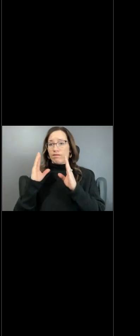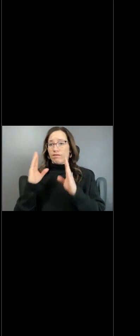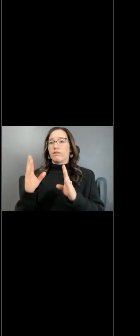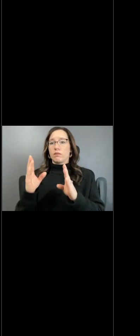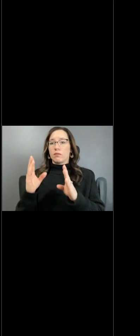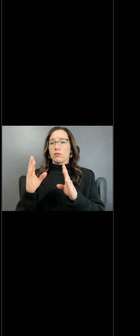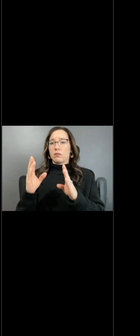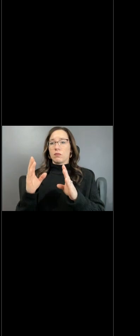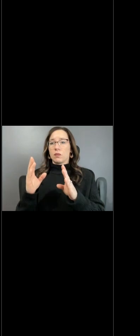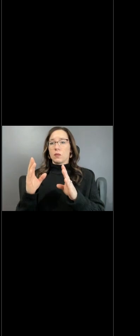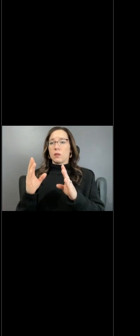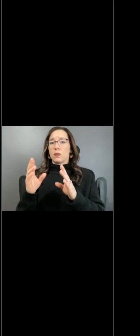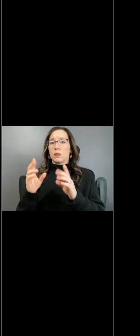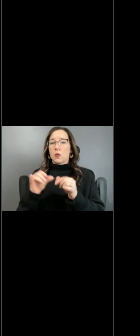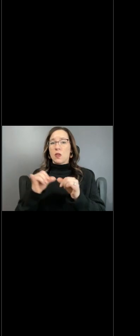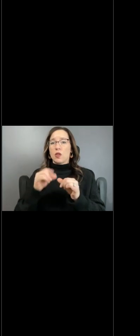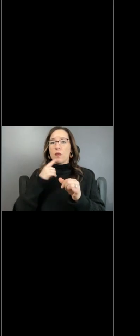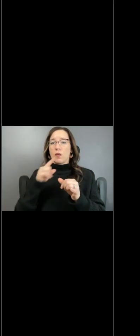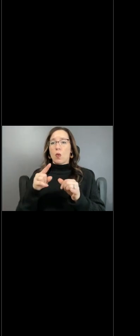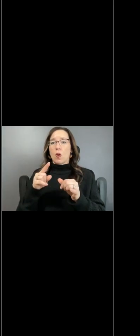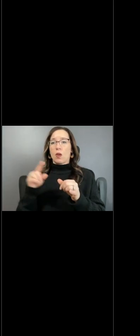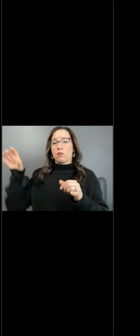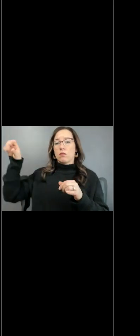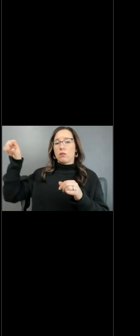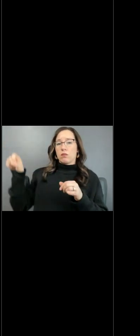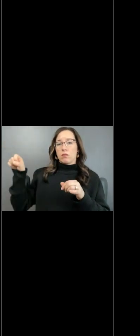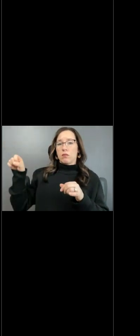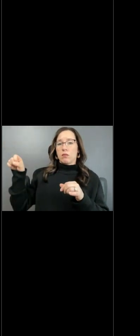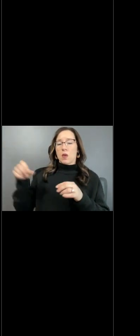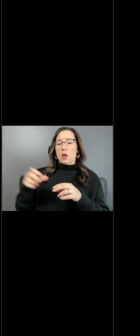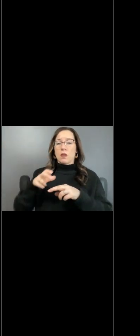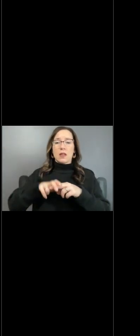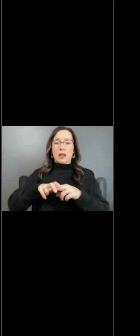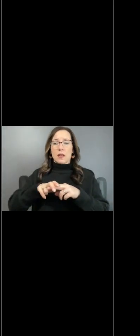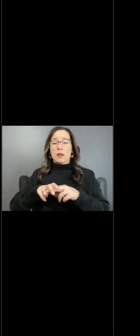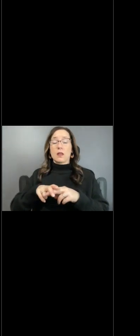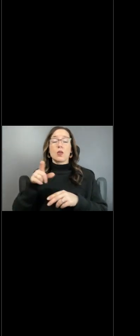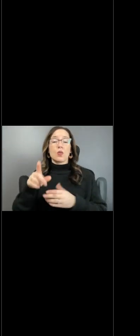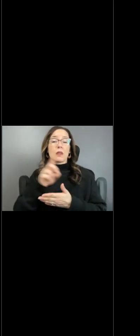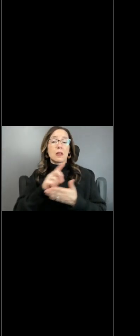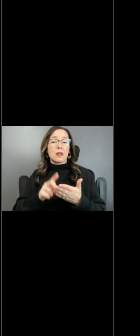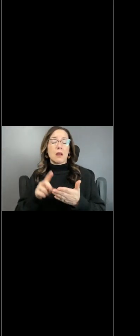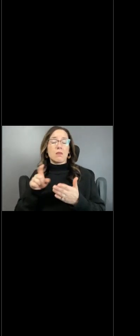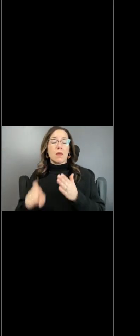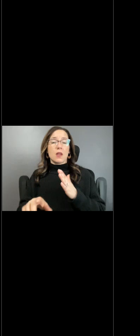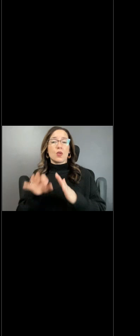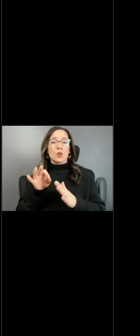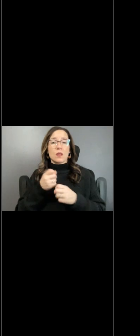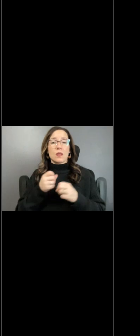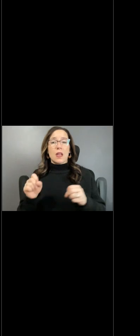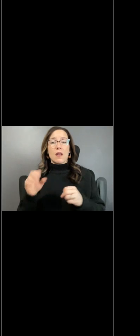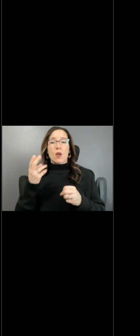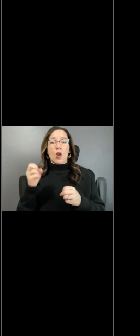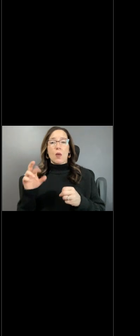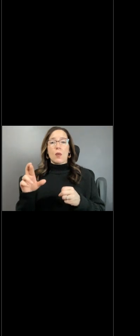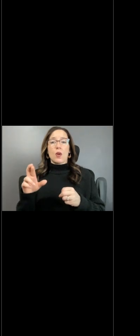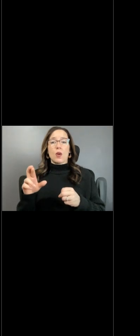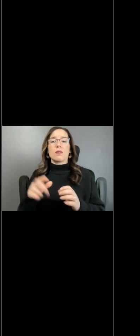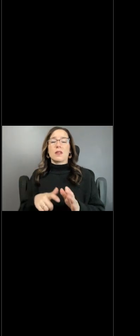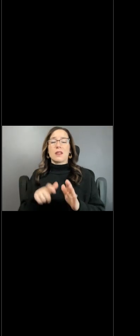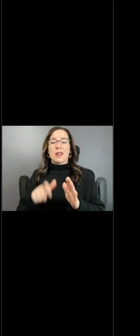person seated on the toilet. So when designing, you must choose a safe harbor, and it is necessary to follow it